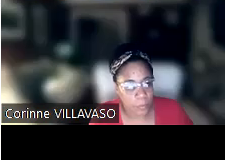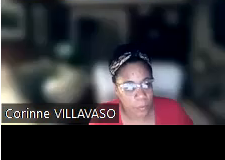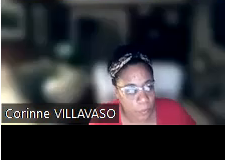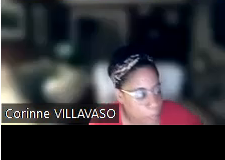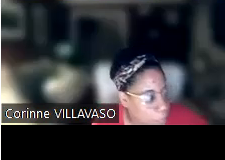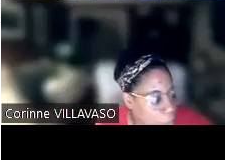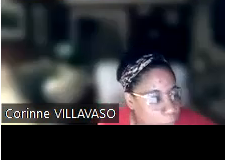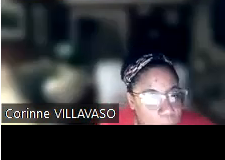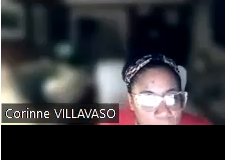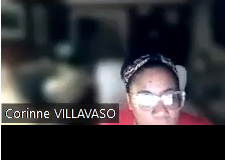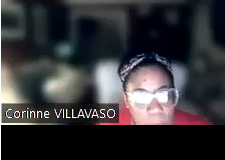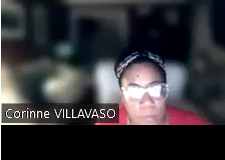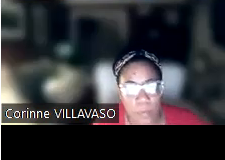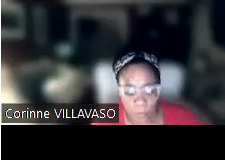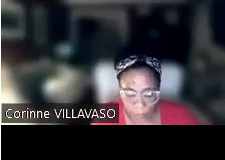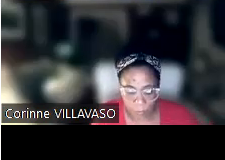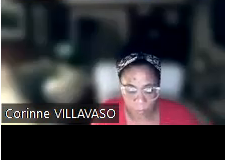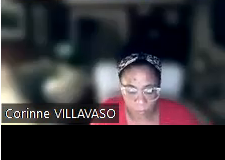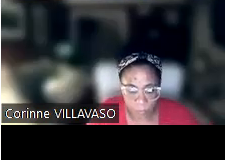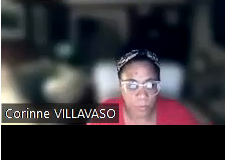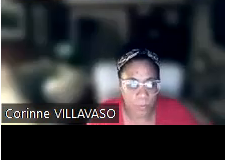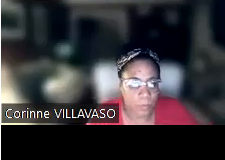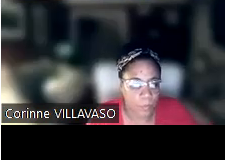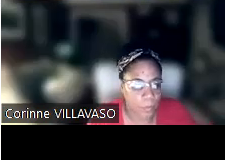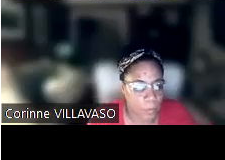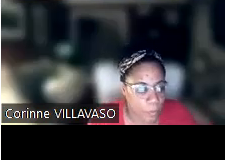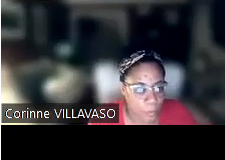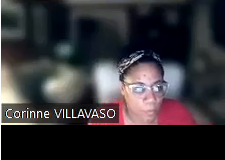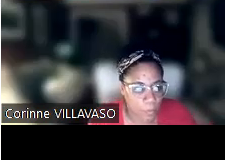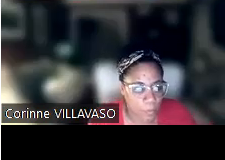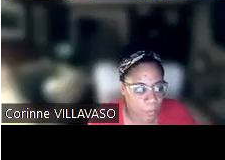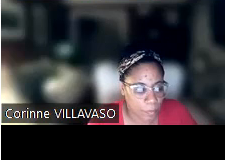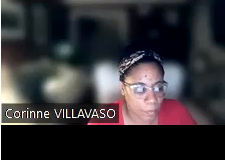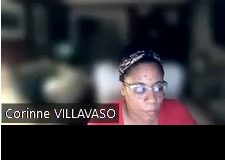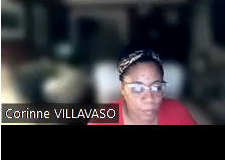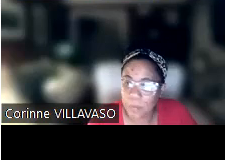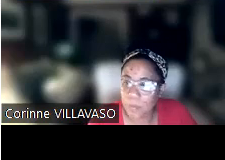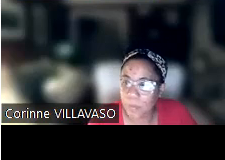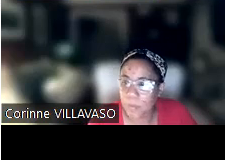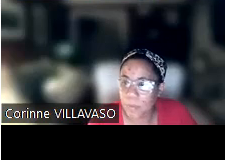is move up from the recruitment appointment processes that we kind of discussed before.